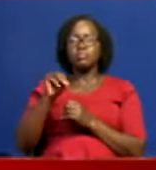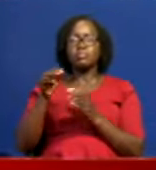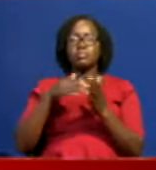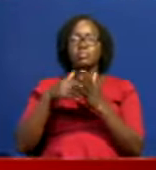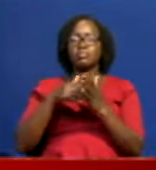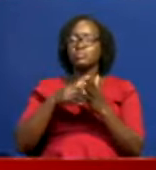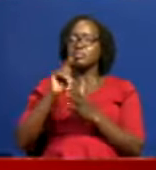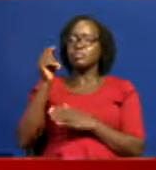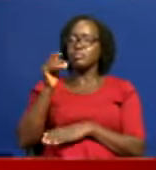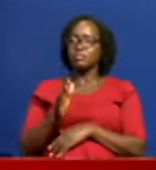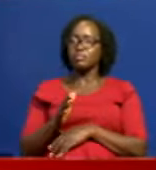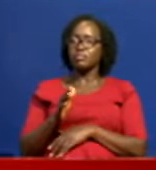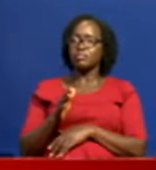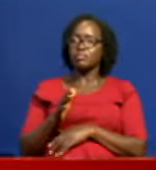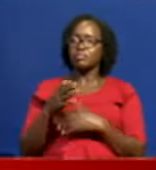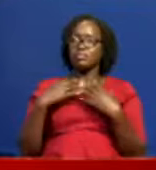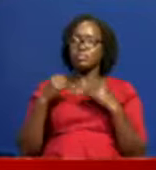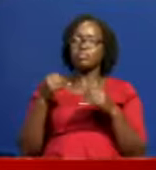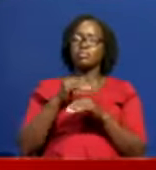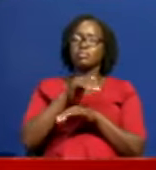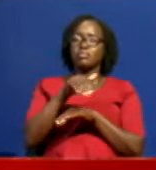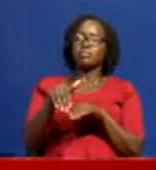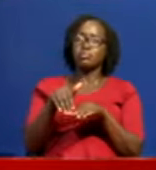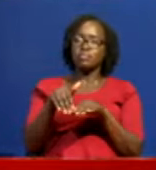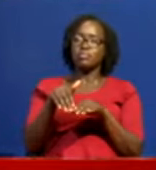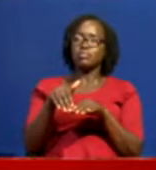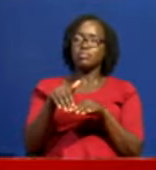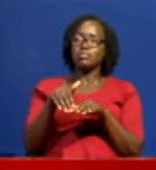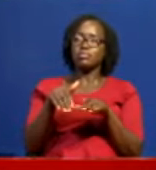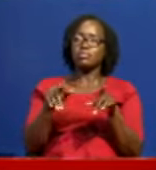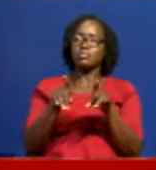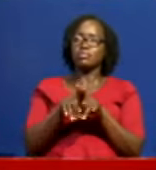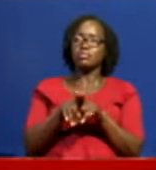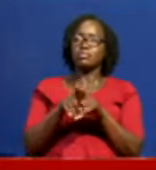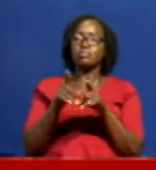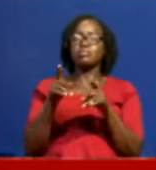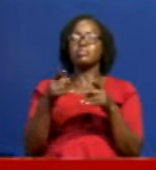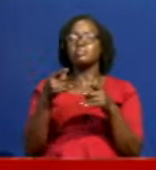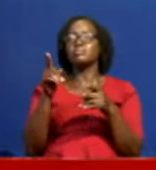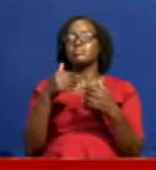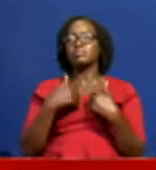vulnerable Kenyans a health cover, just like the one they have.